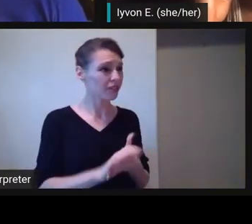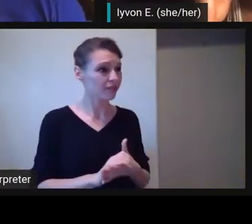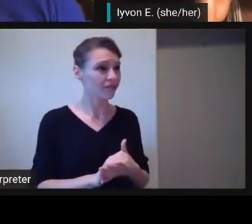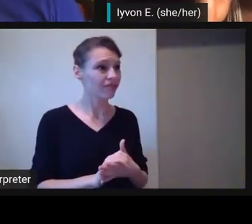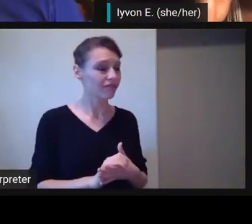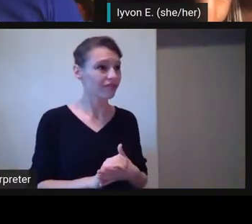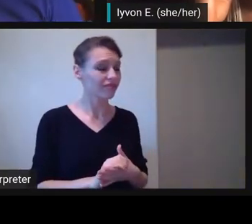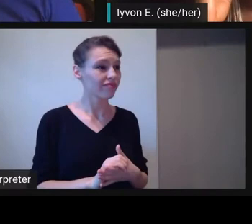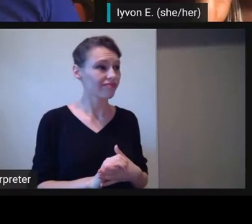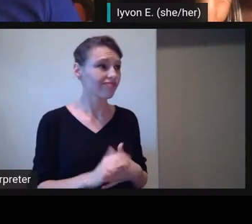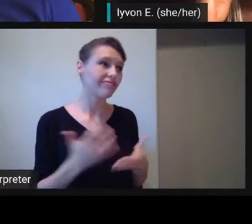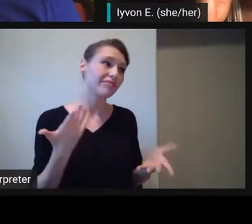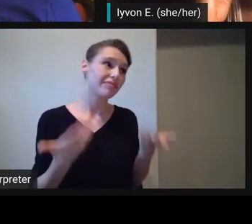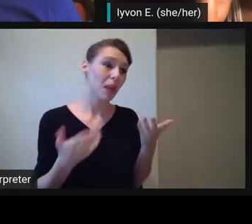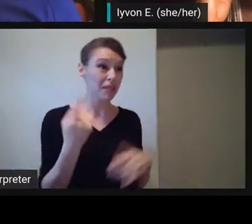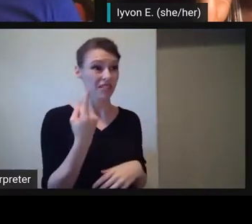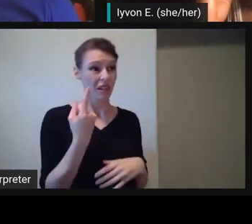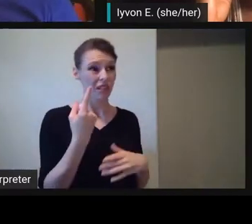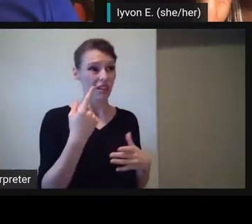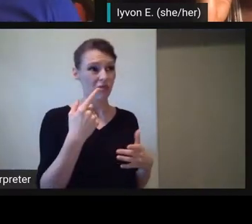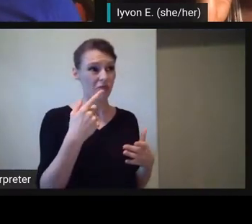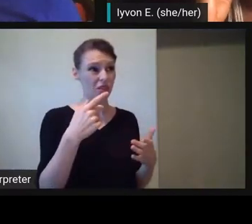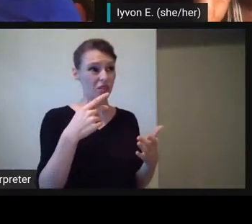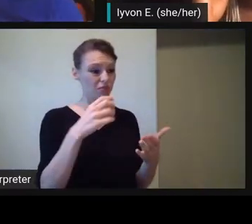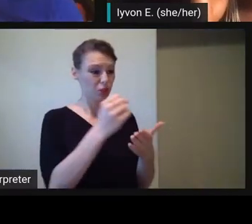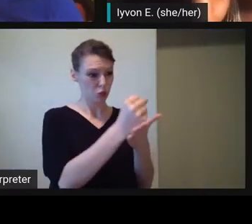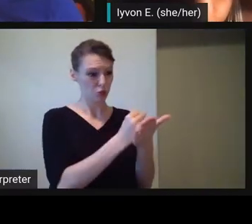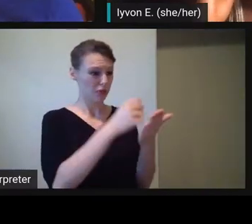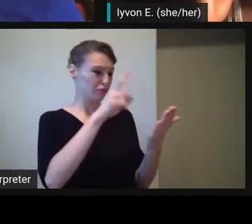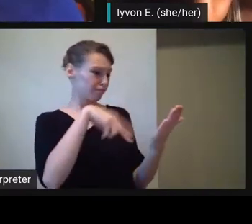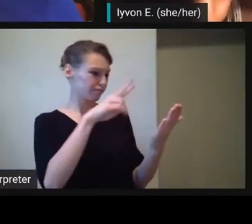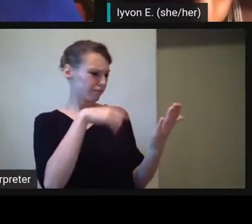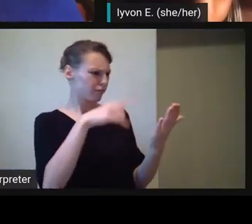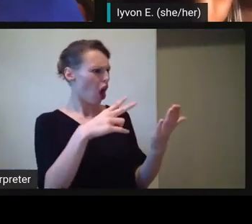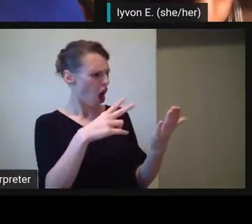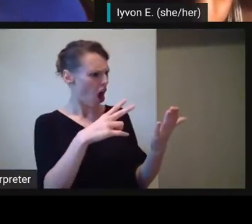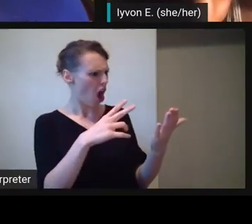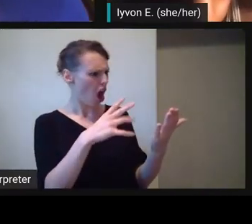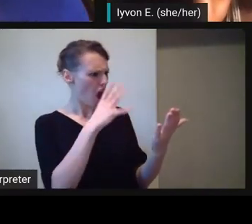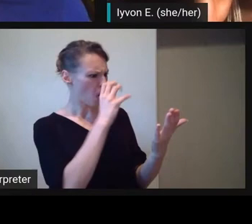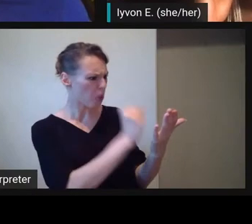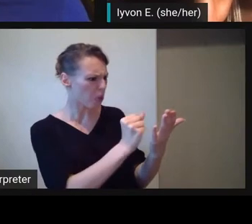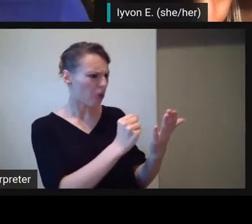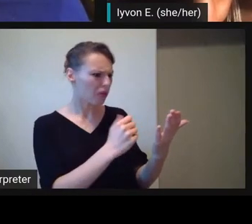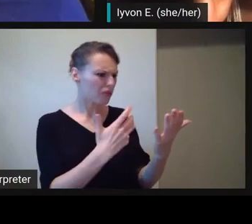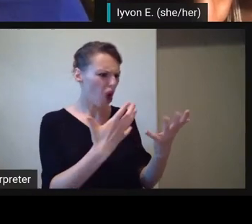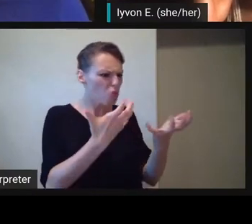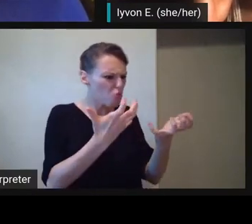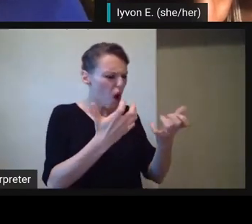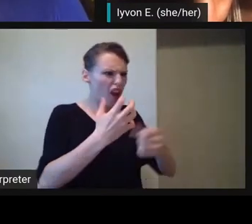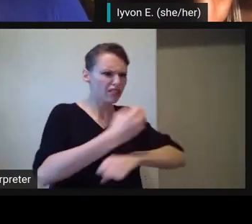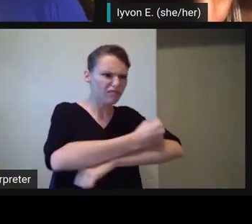on again, just like reading a script and being like, gosh, this thing is so great and I really wanna put this on stage someday. And it's hard to